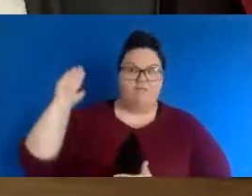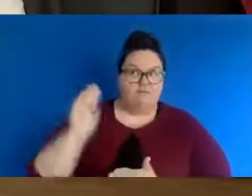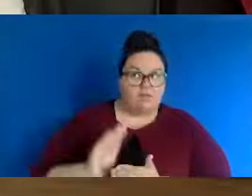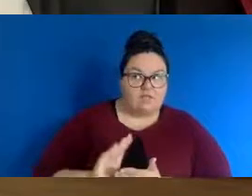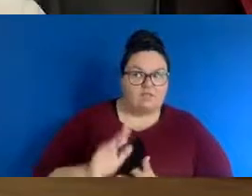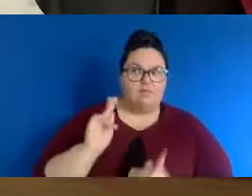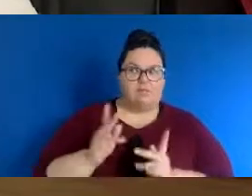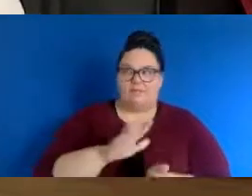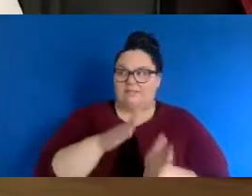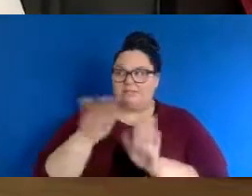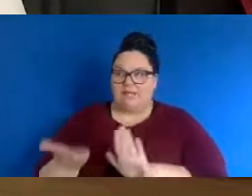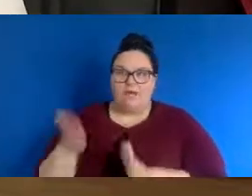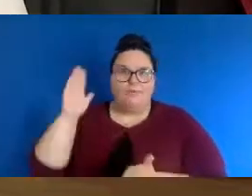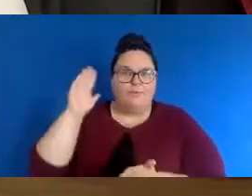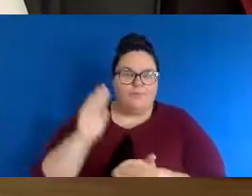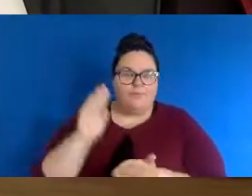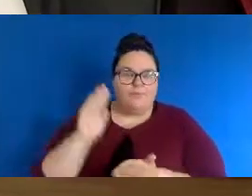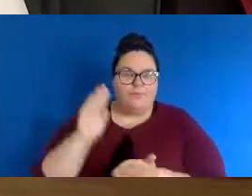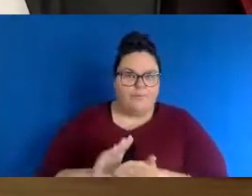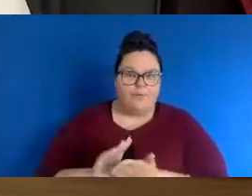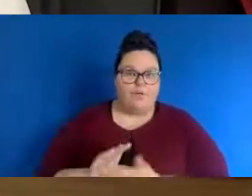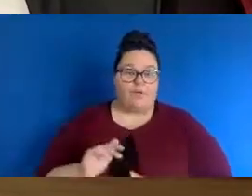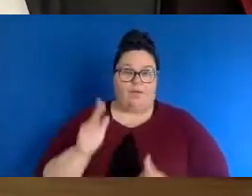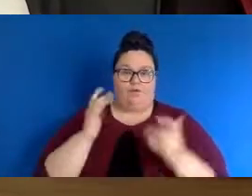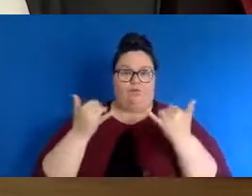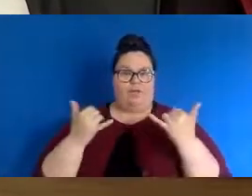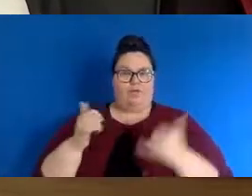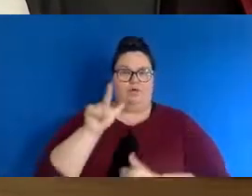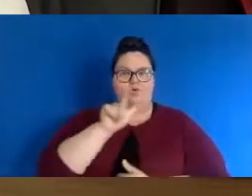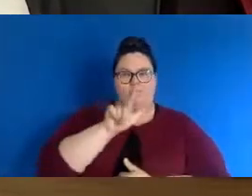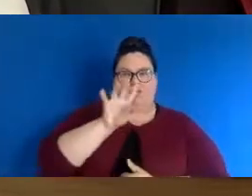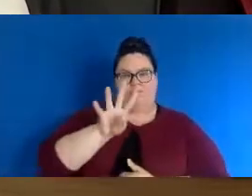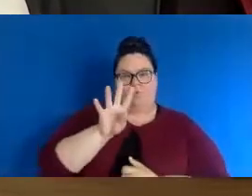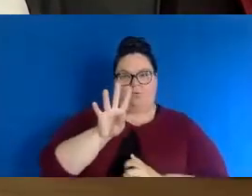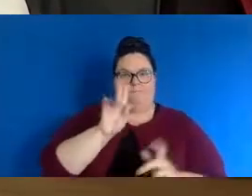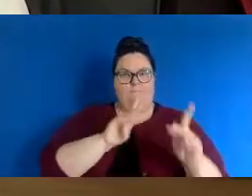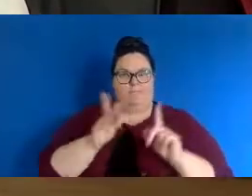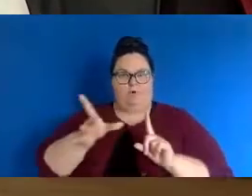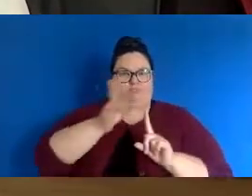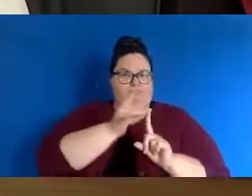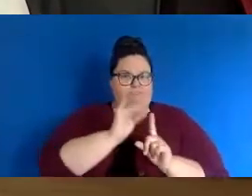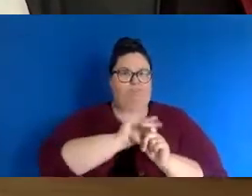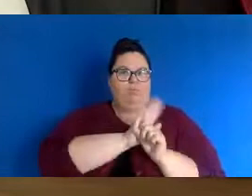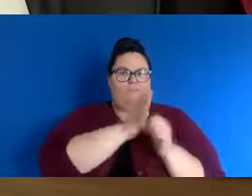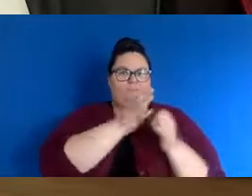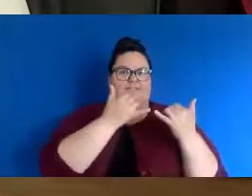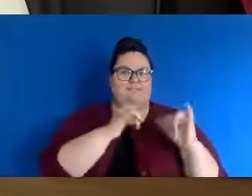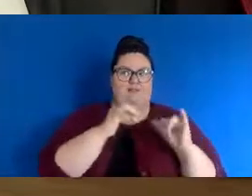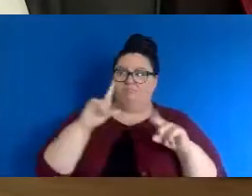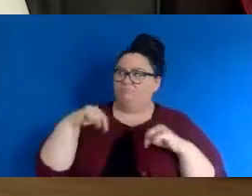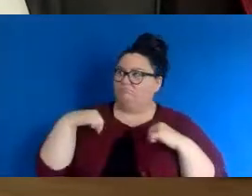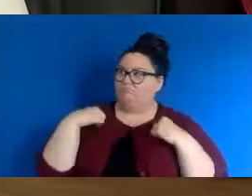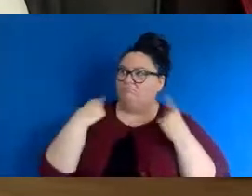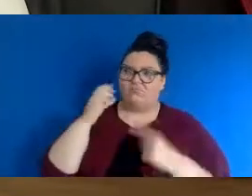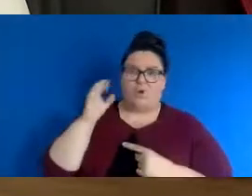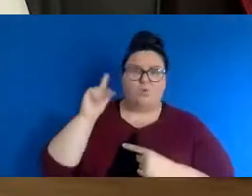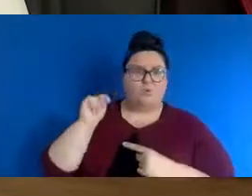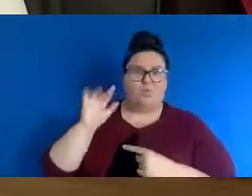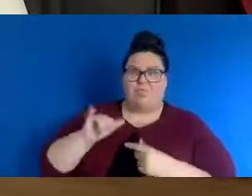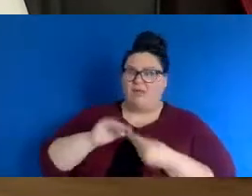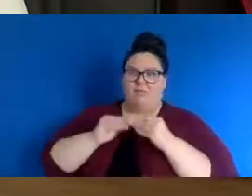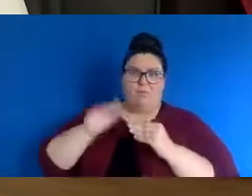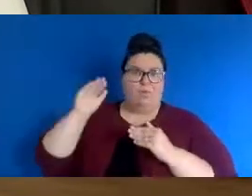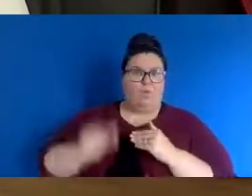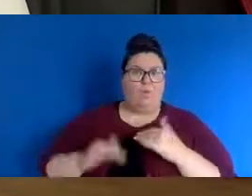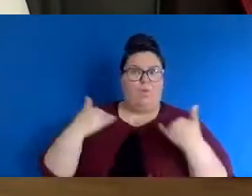illness. The 24 active cases of COVID-19 that we are reporting today is the lowest number we have seen since early January of